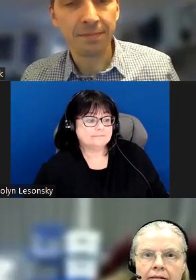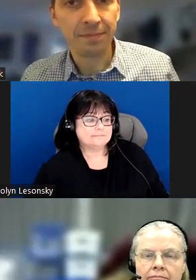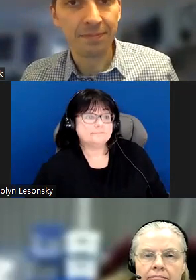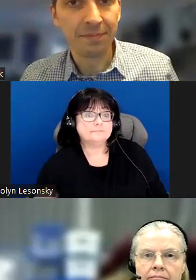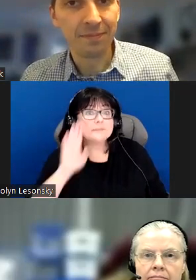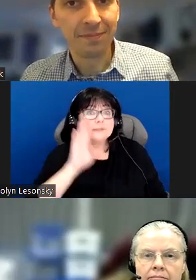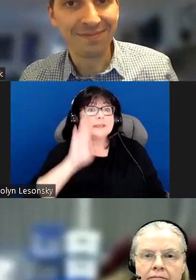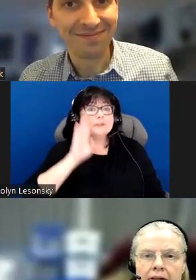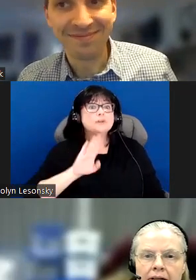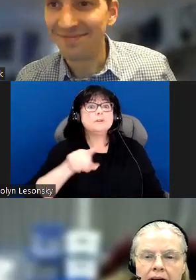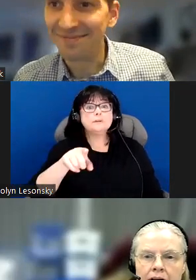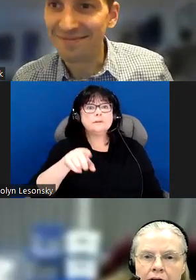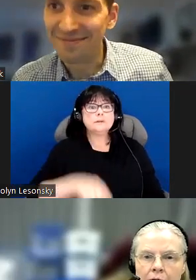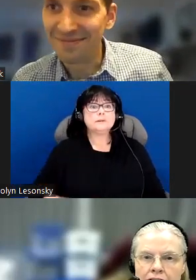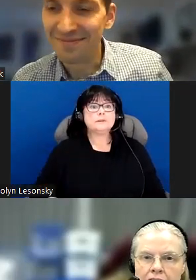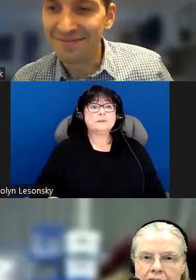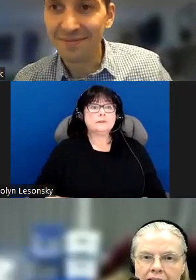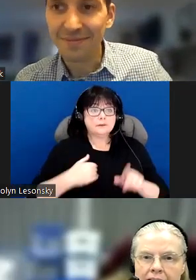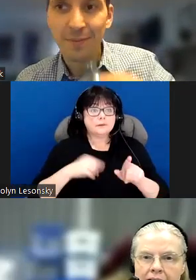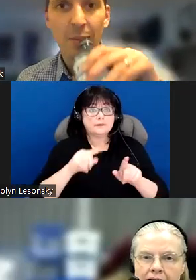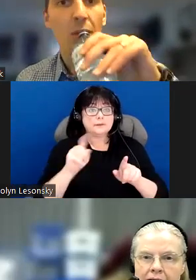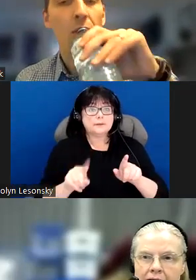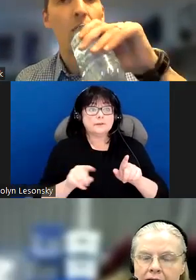Bahista, do you have a question?